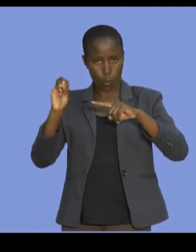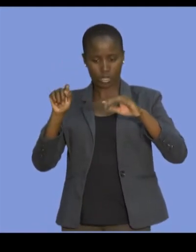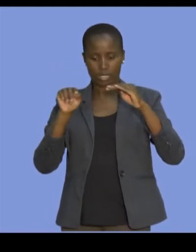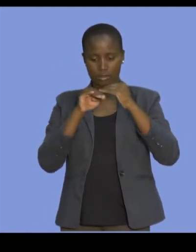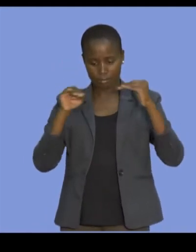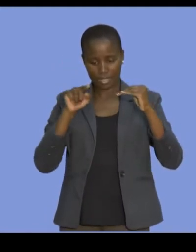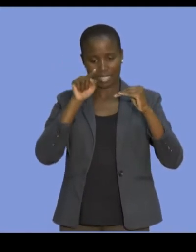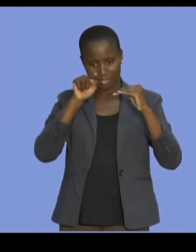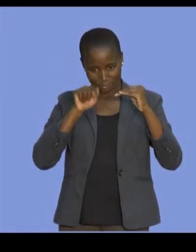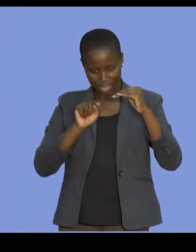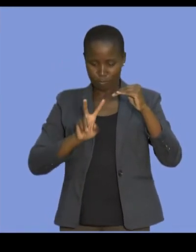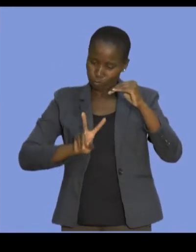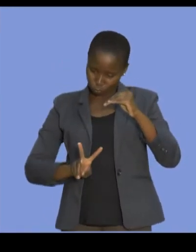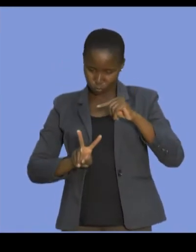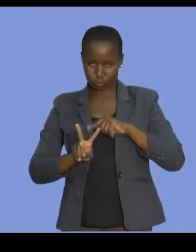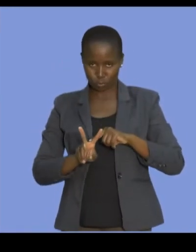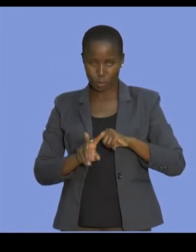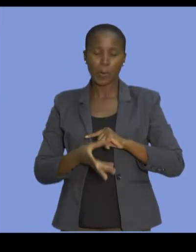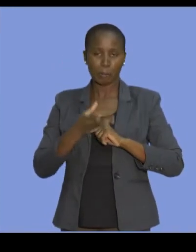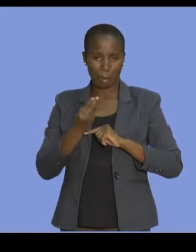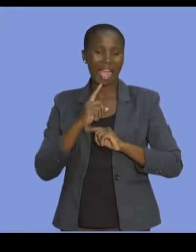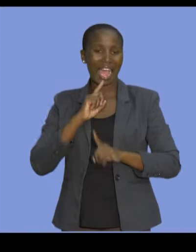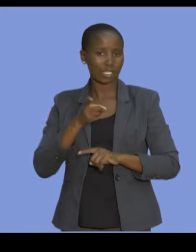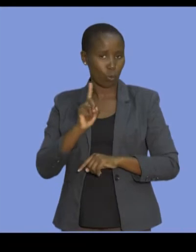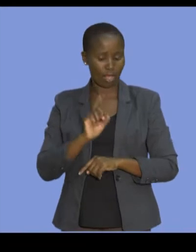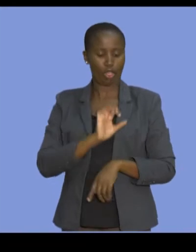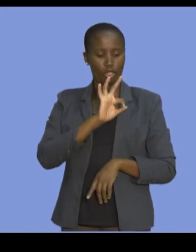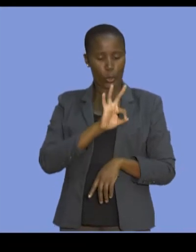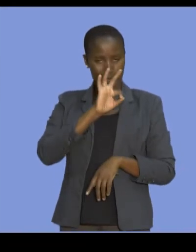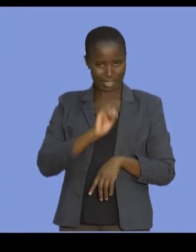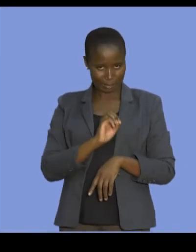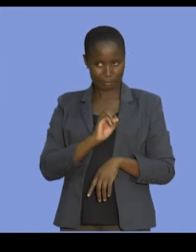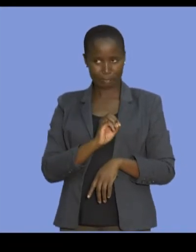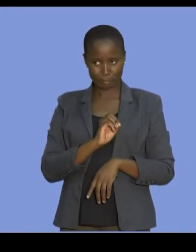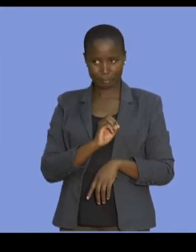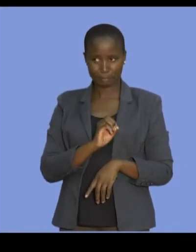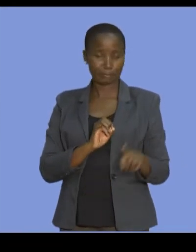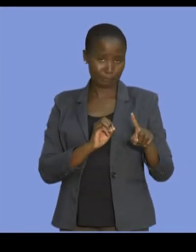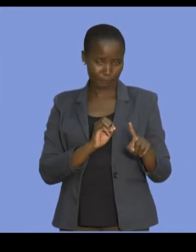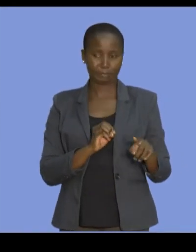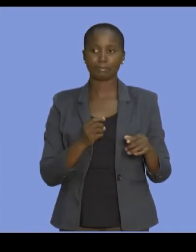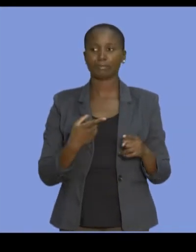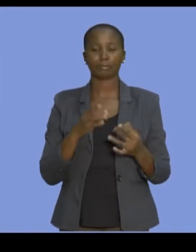we get 30. That's the midpoint for this interval.